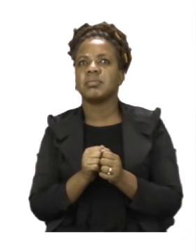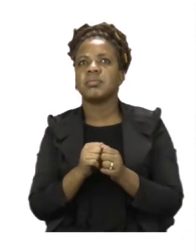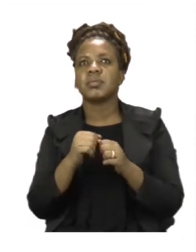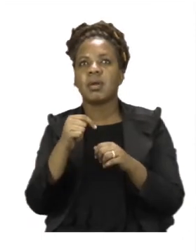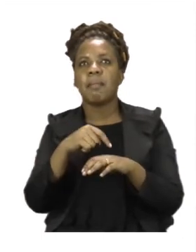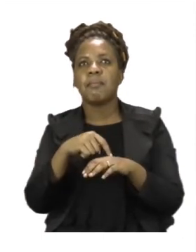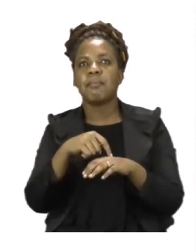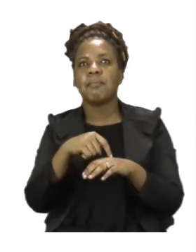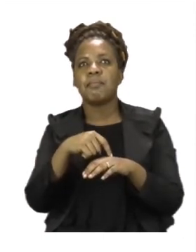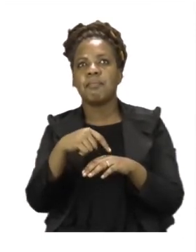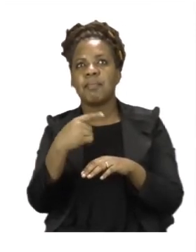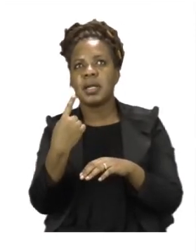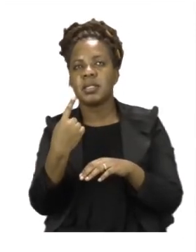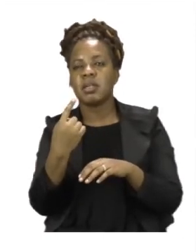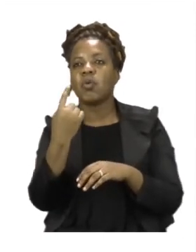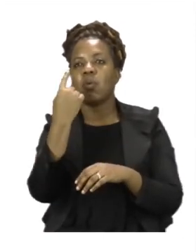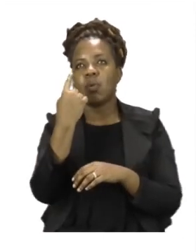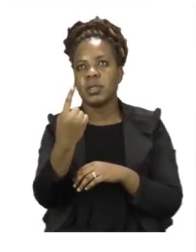Monday 1